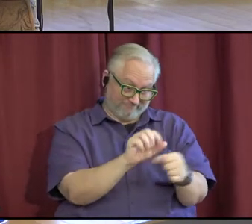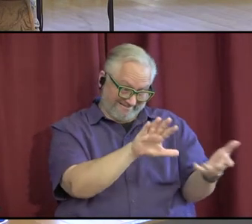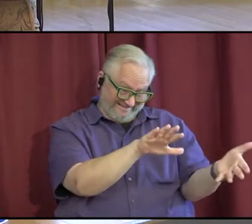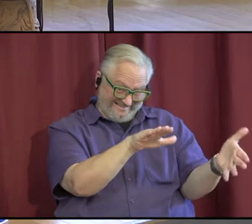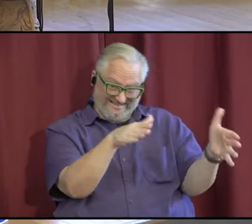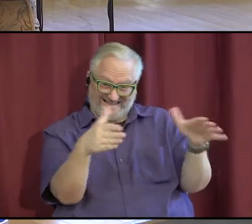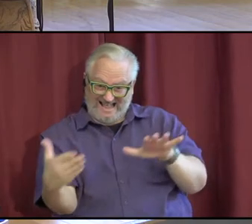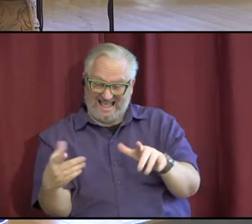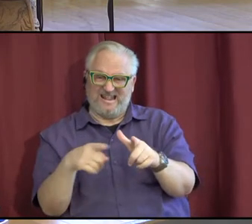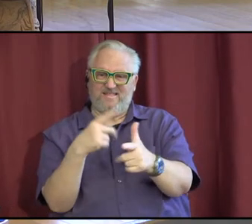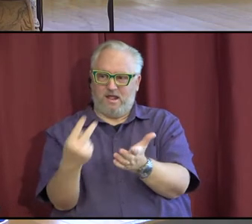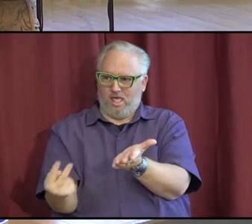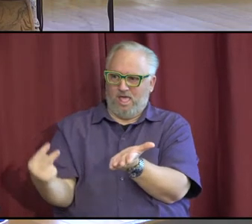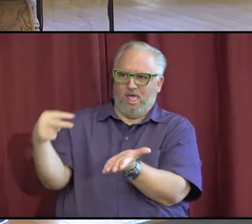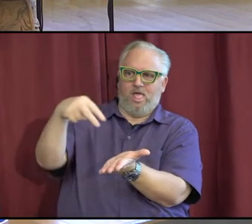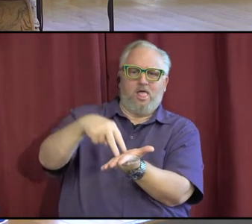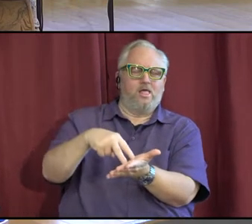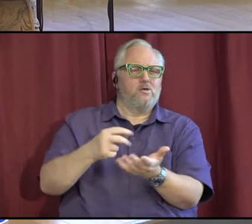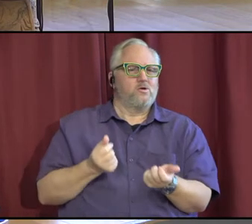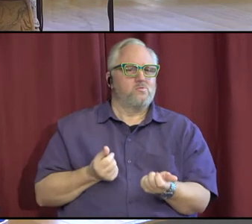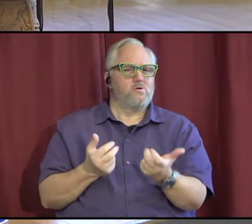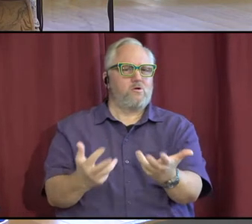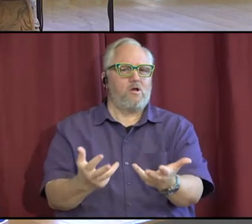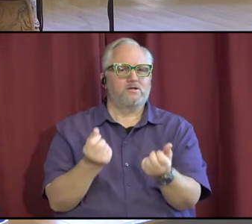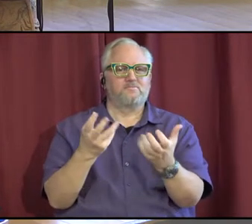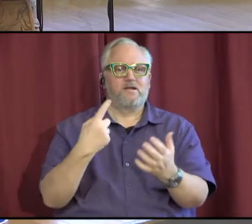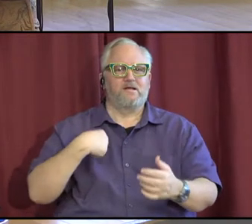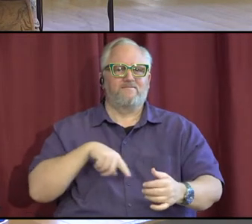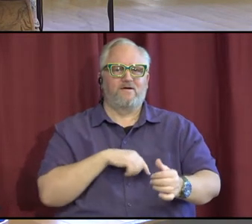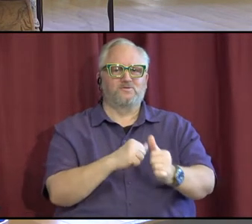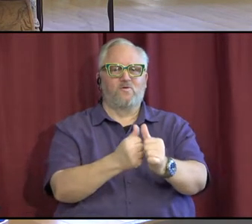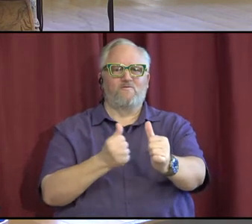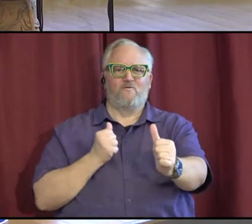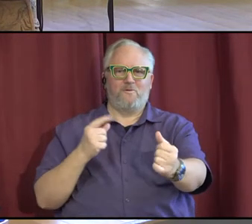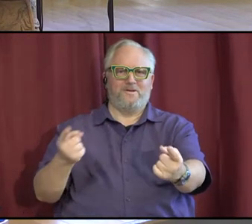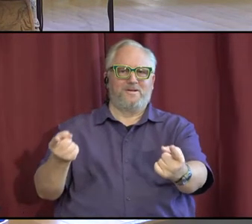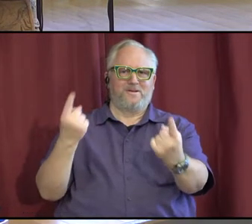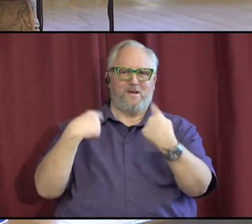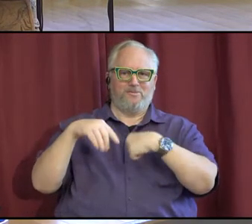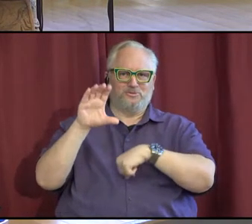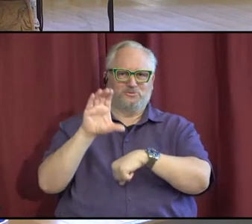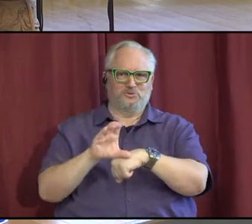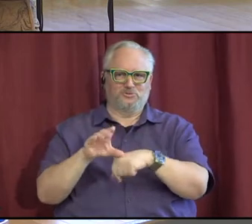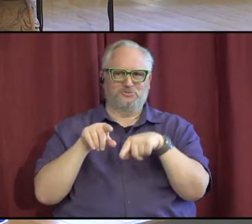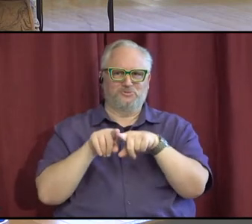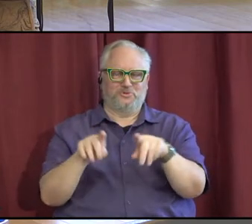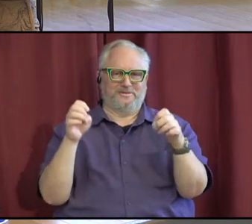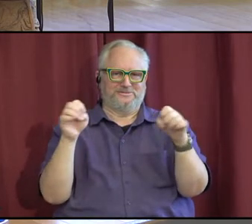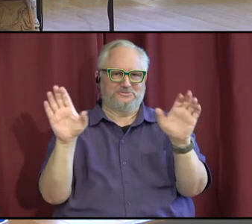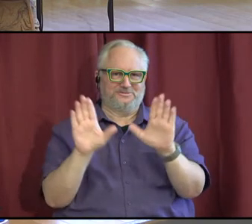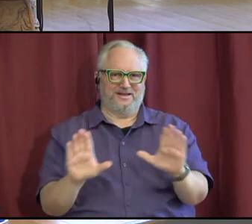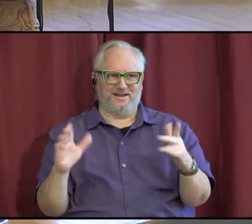dead is what makes many of us avoid coming to church on this day.